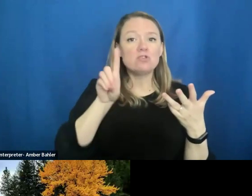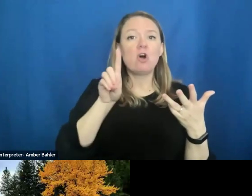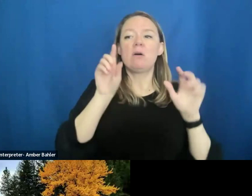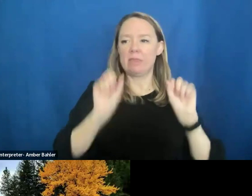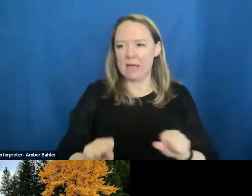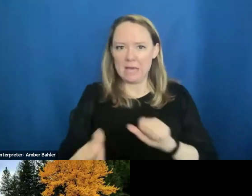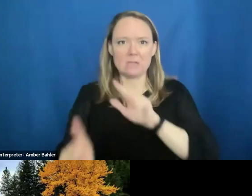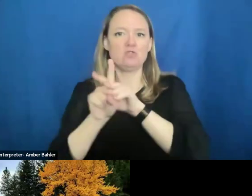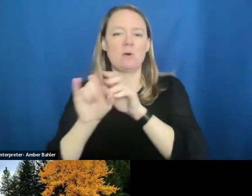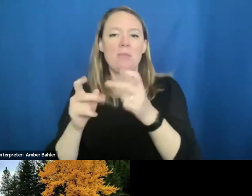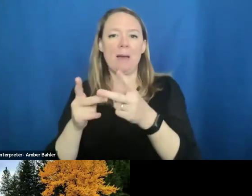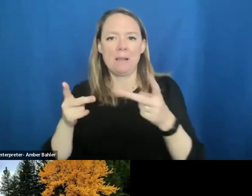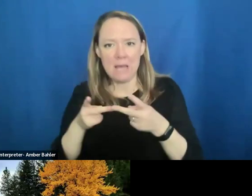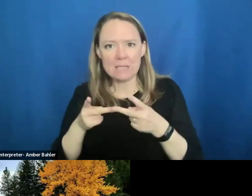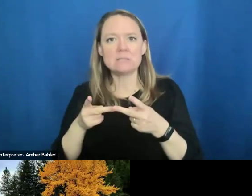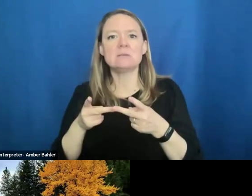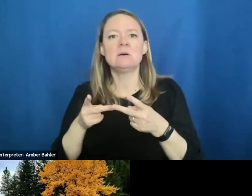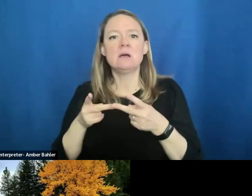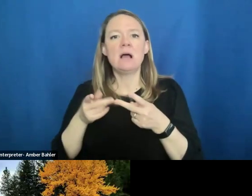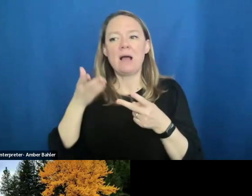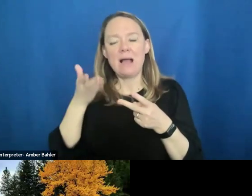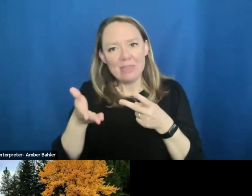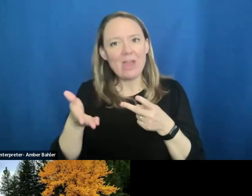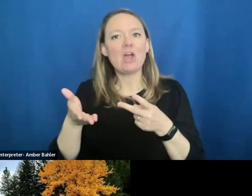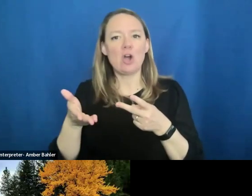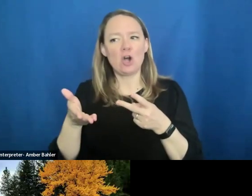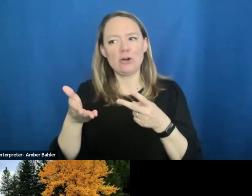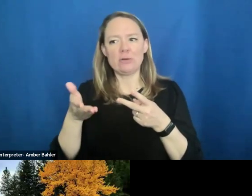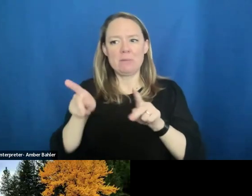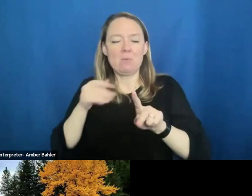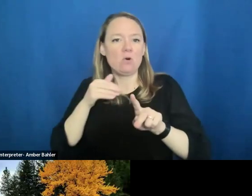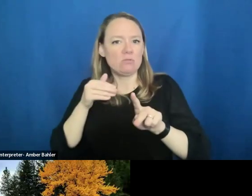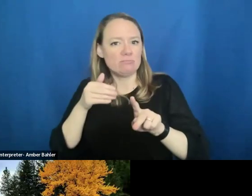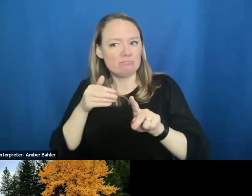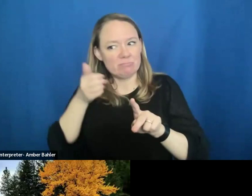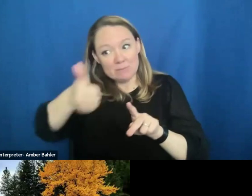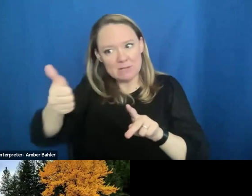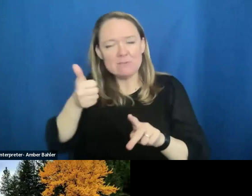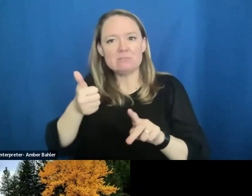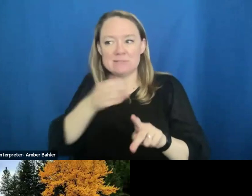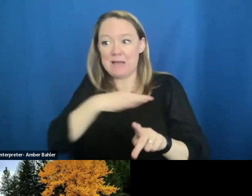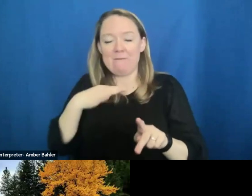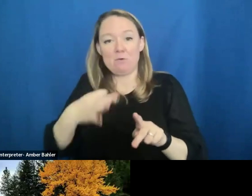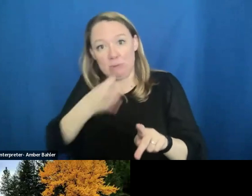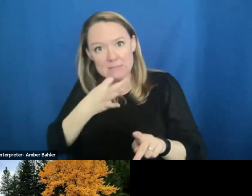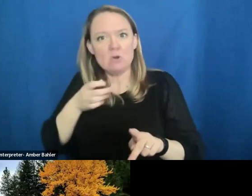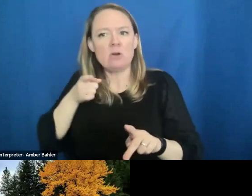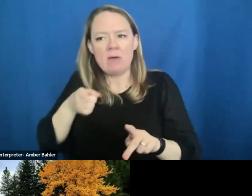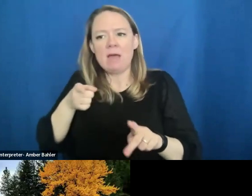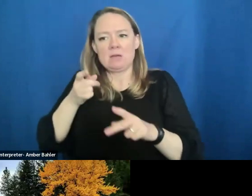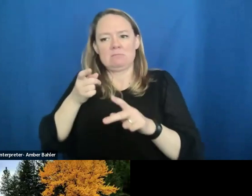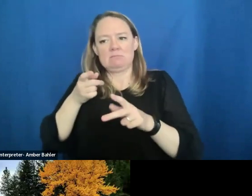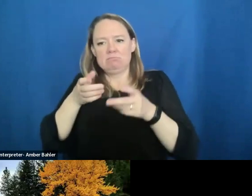and be approached by folks who really deal with this every day and understand it. So I think those 23-hour crisis response centers will be really